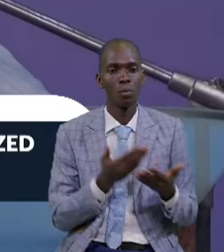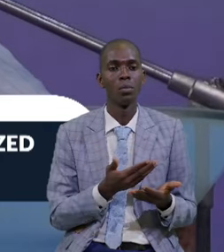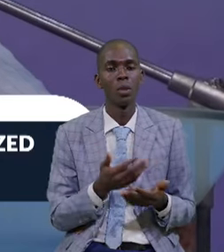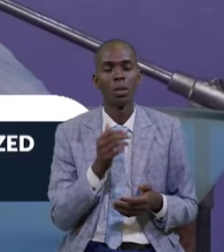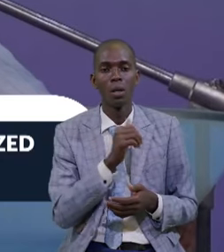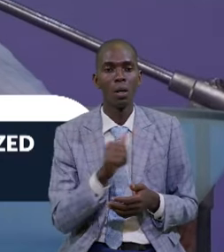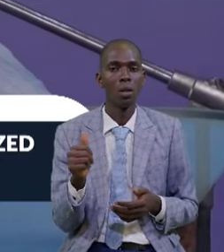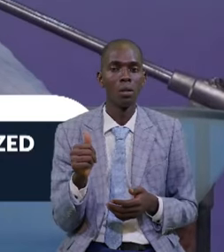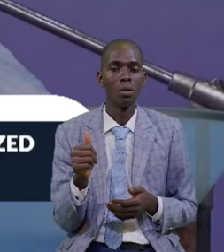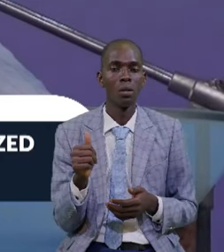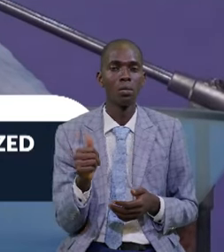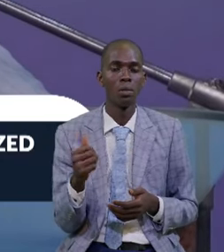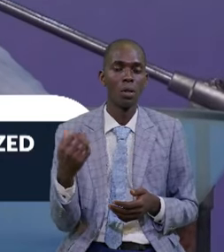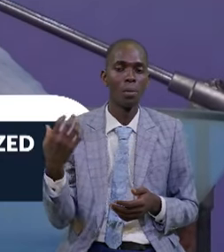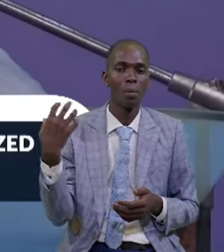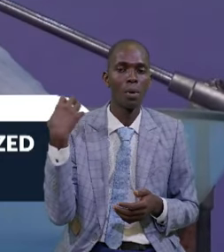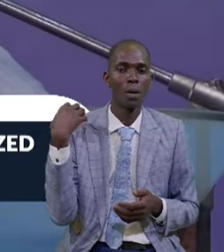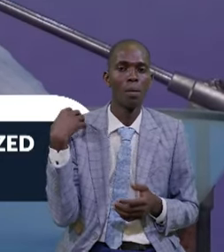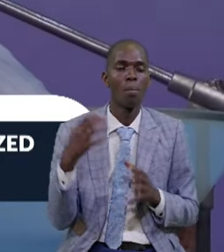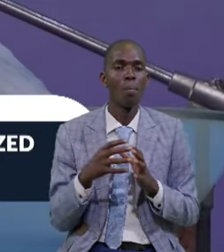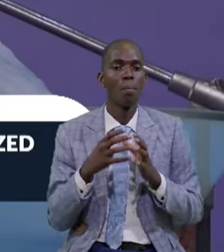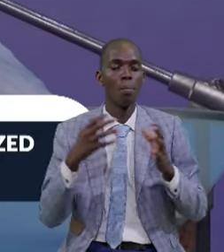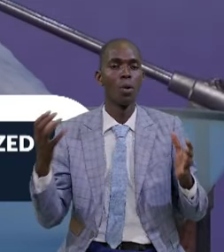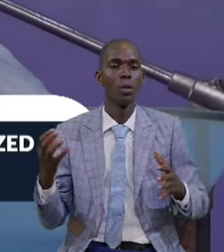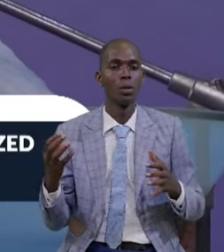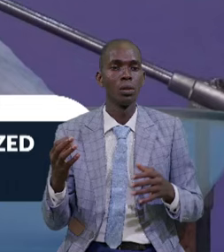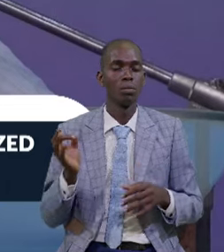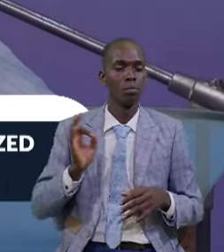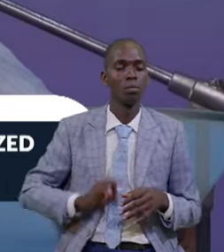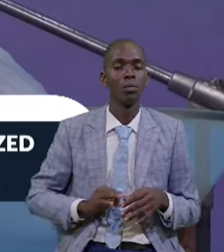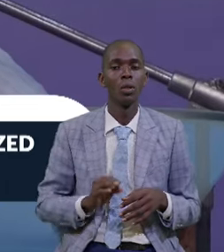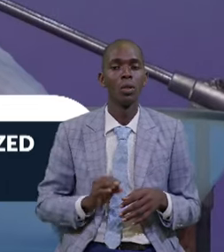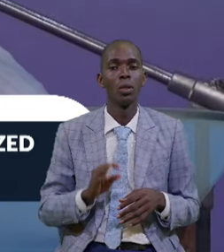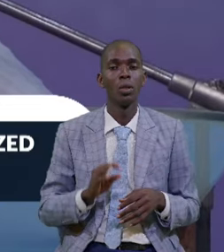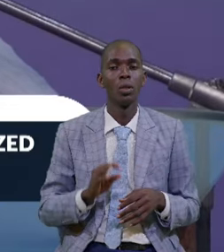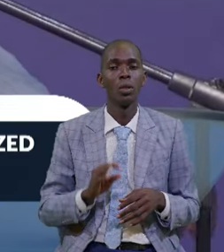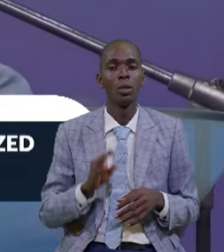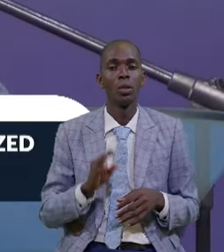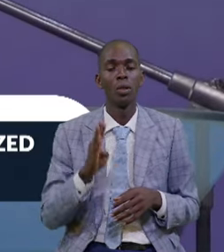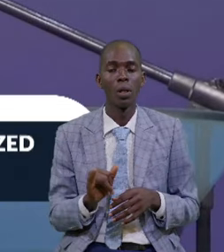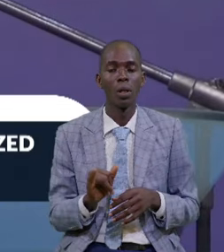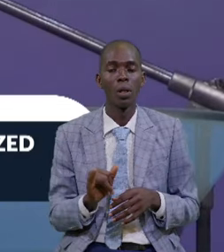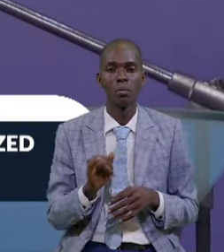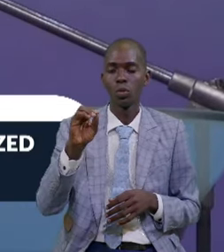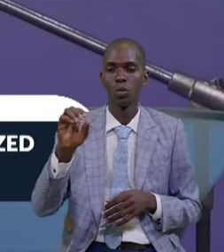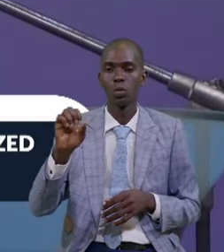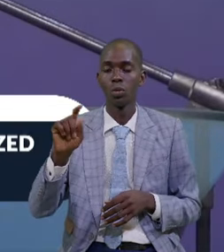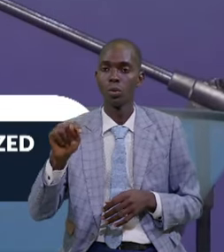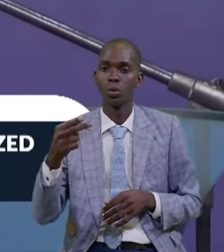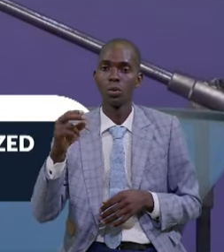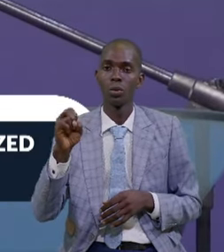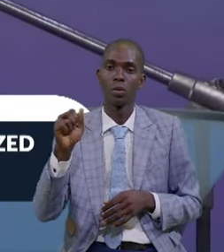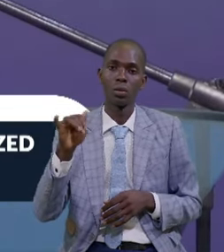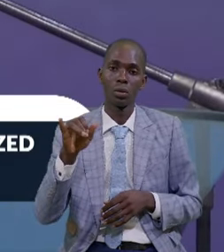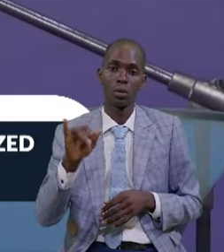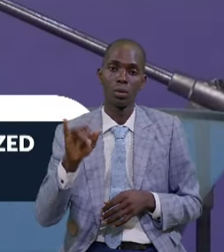master's much gain by soothsaying. As you go on in life,